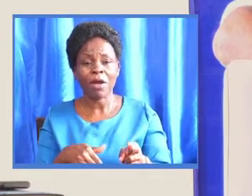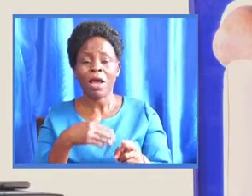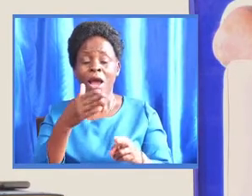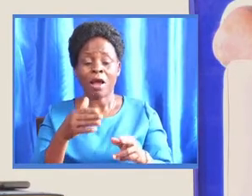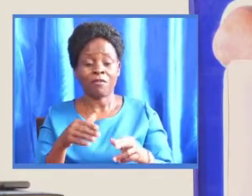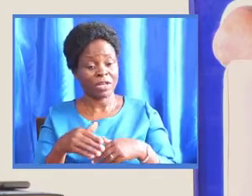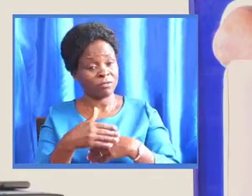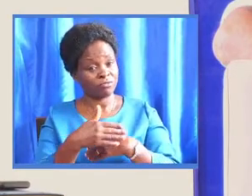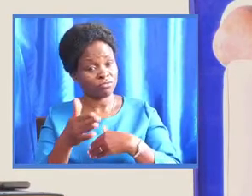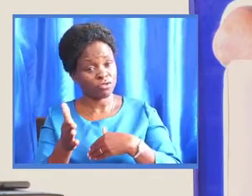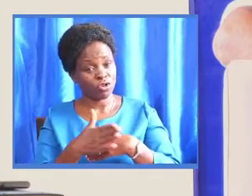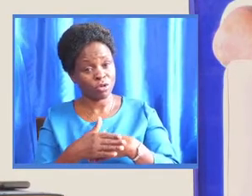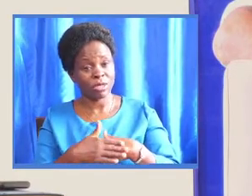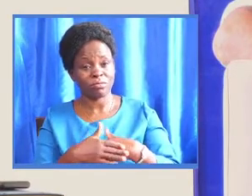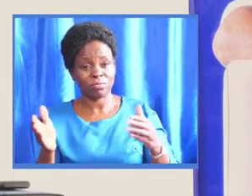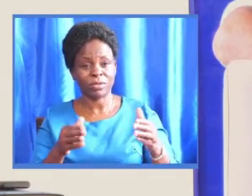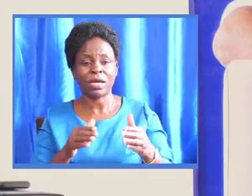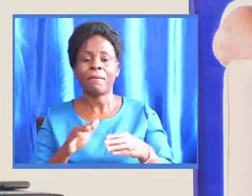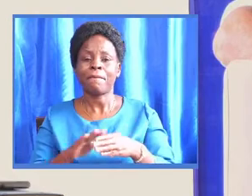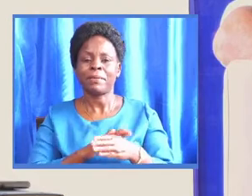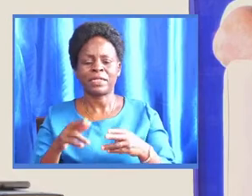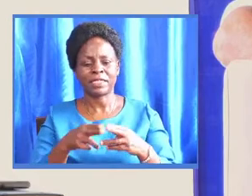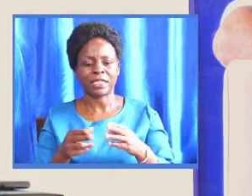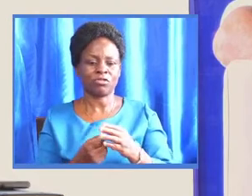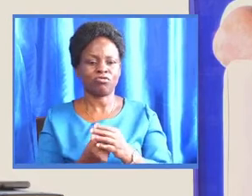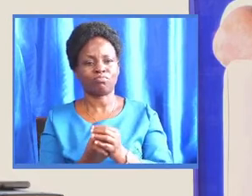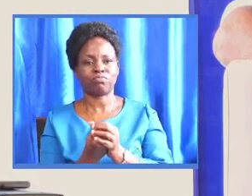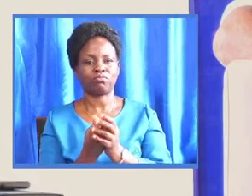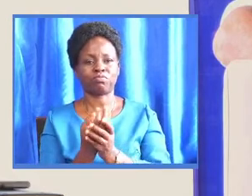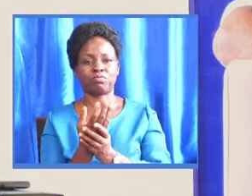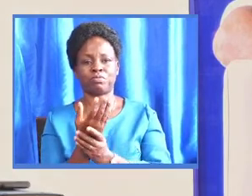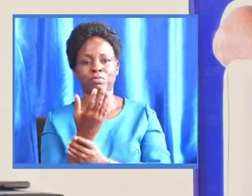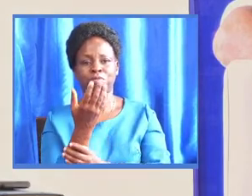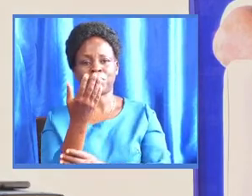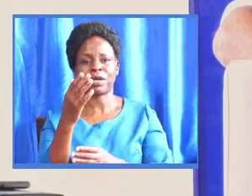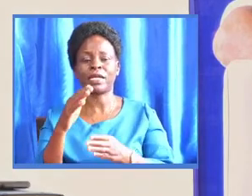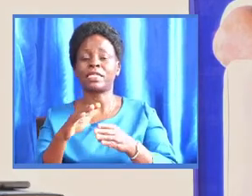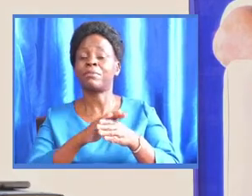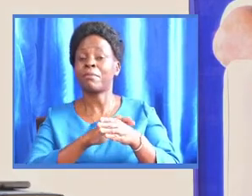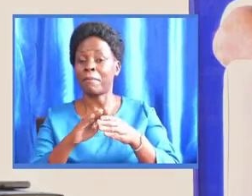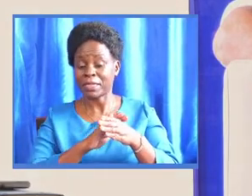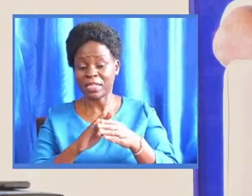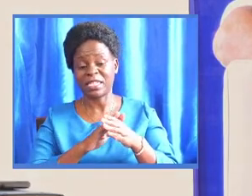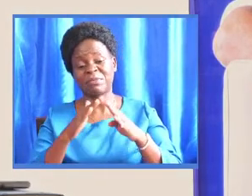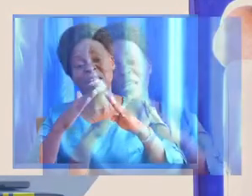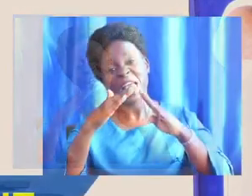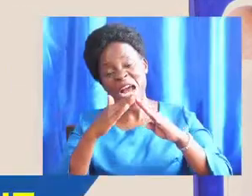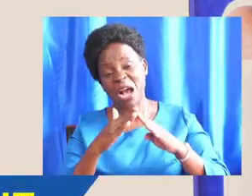lockdown, surely business is starting to pick up everywhere, and the real estate business is also picking up.